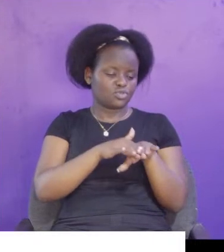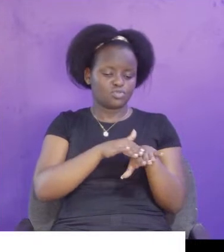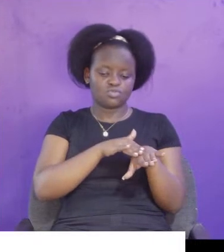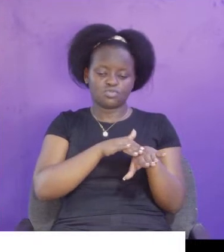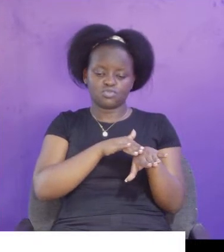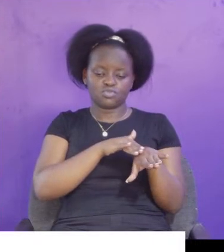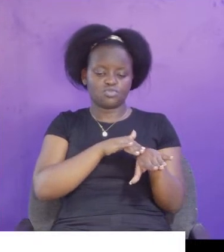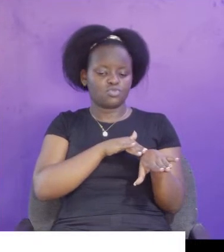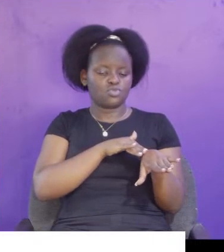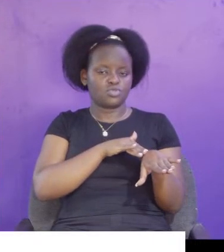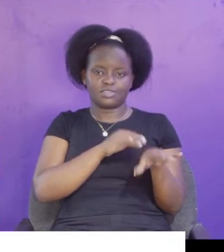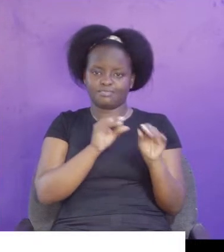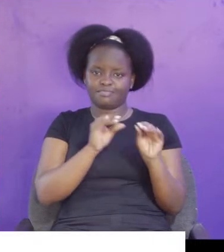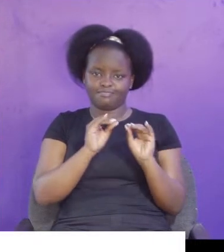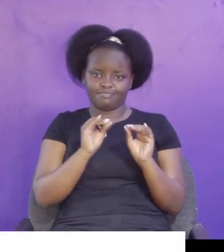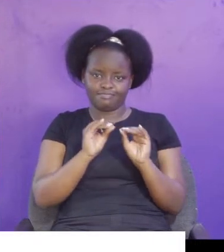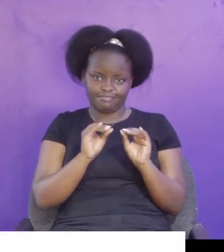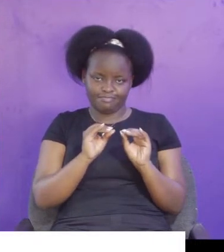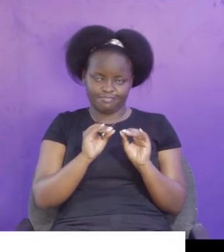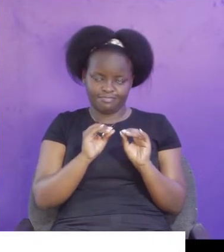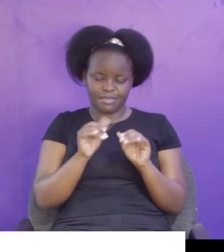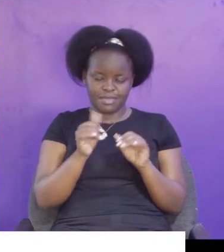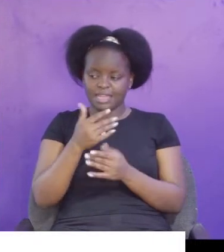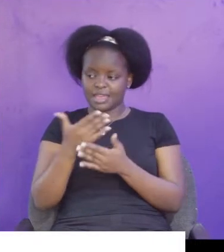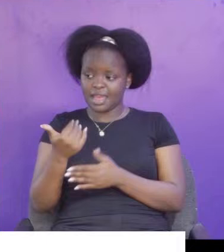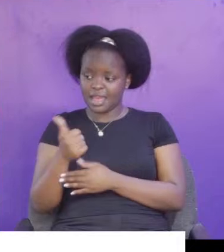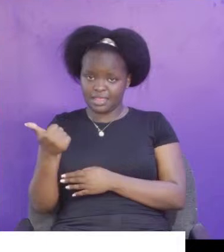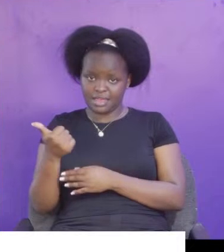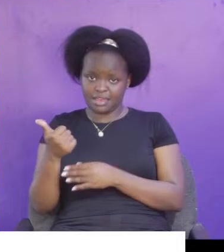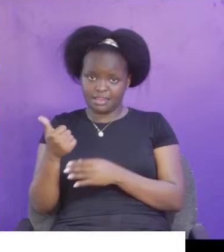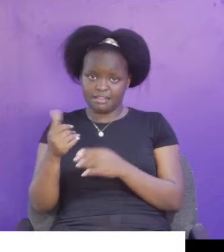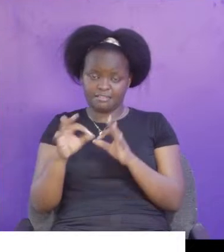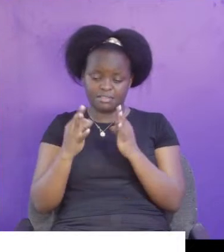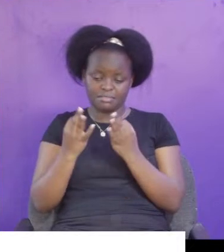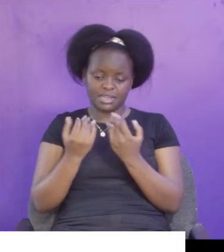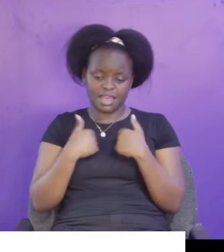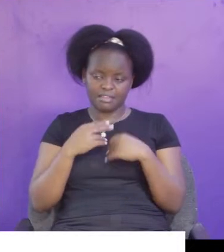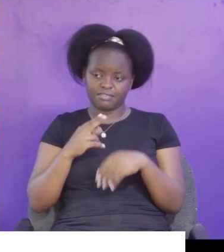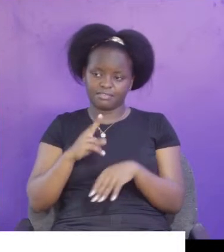Just like any other family, there's been ups and downs.